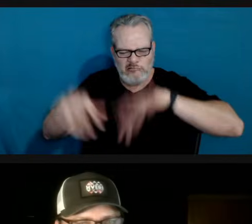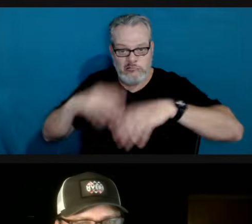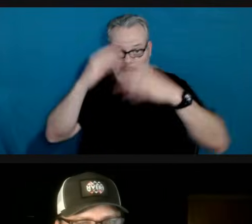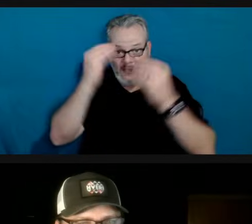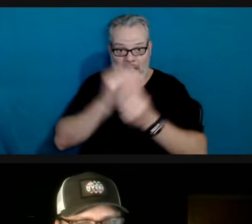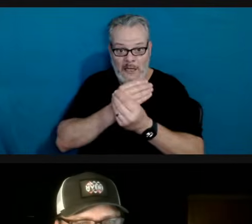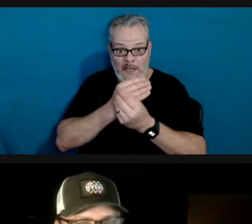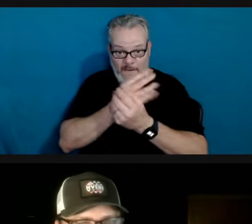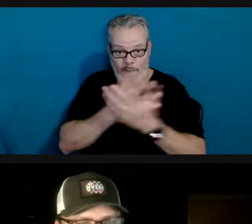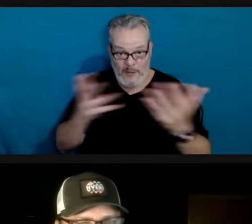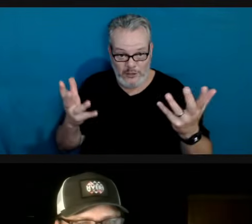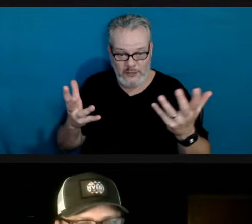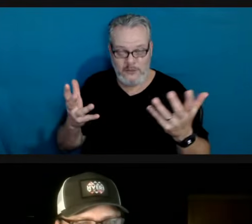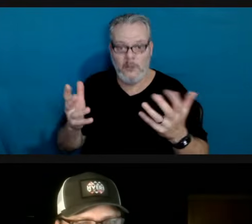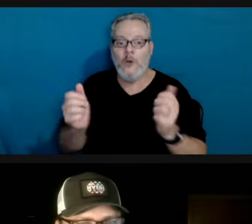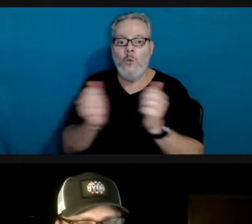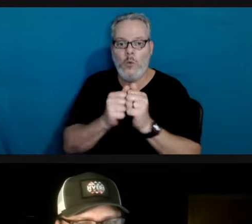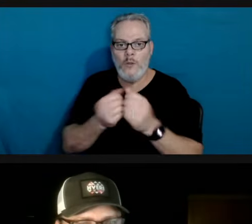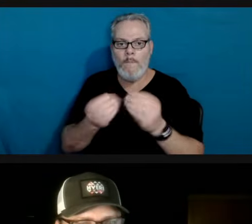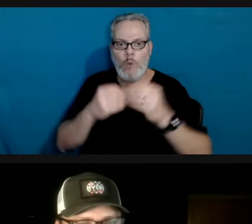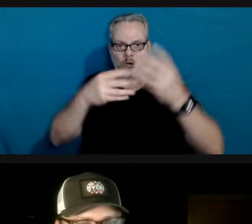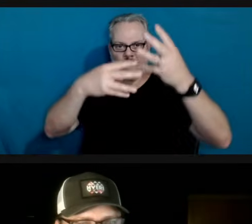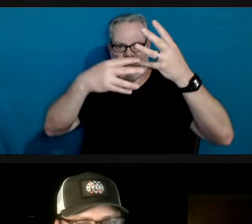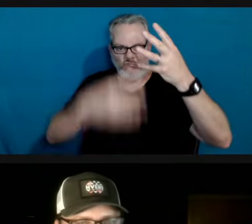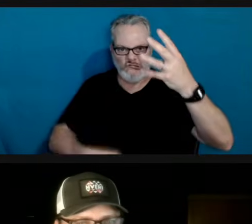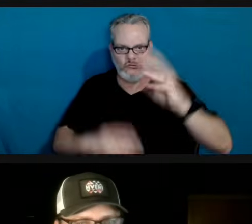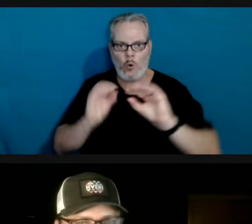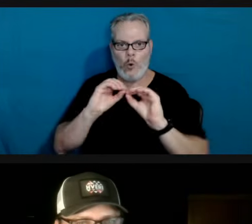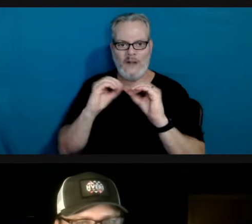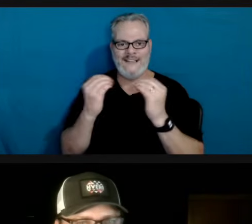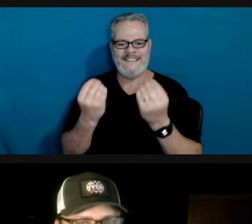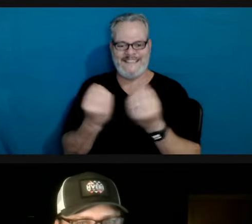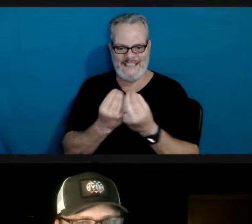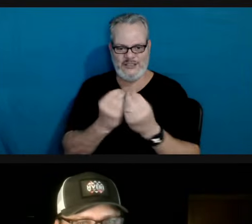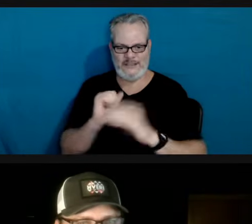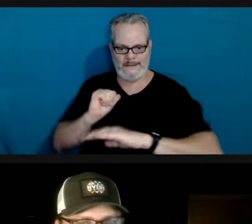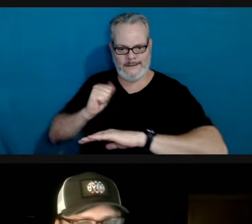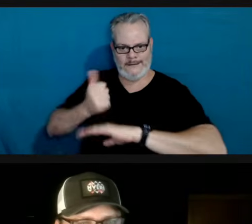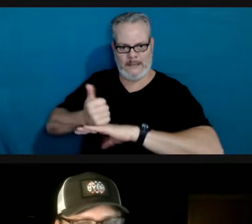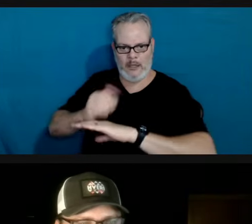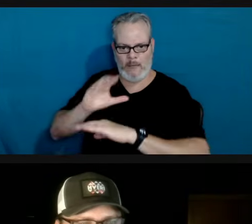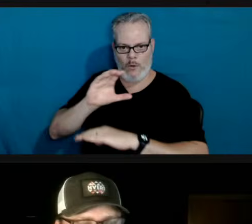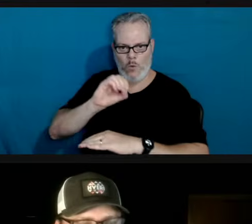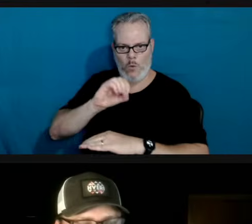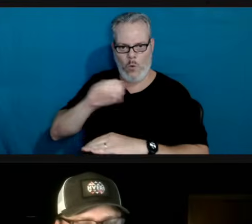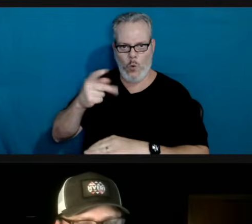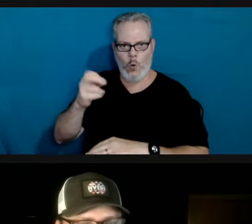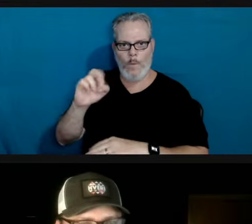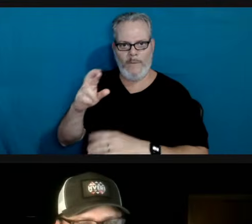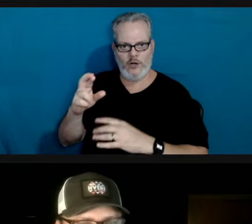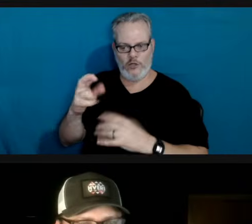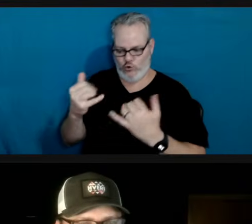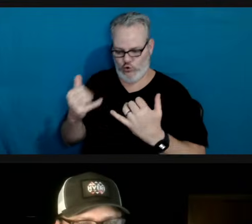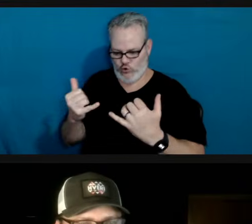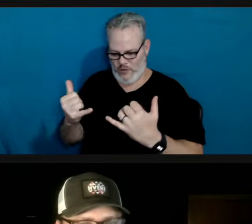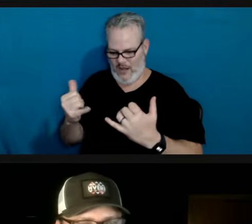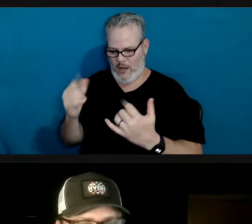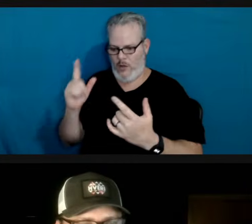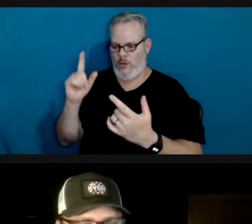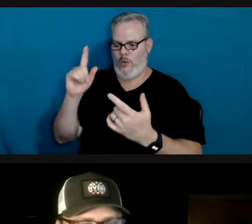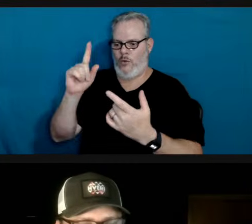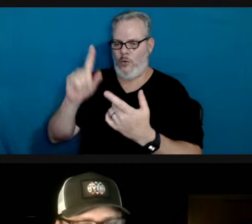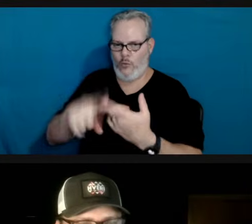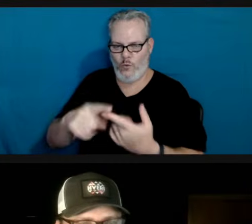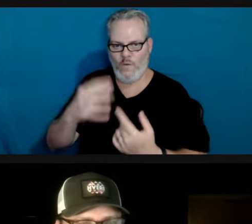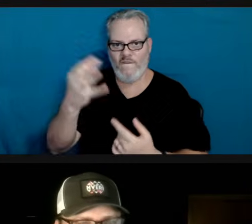and following organizations will be set up at the Cooper Center today, Tuesday, 3/17 through Friday, 3/20.